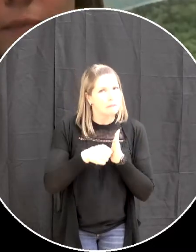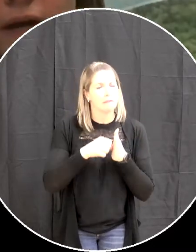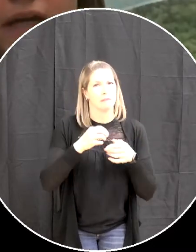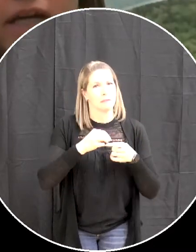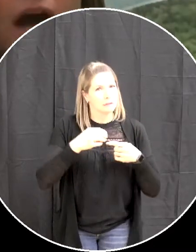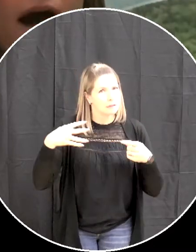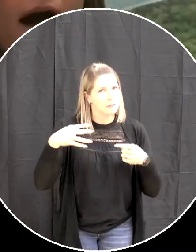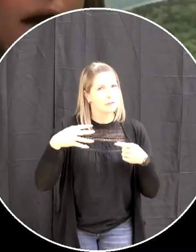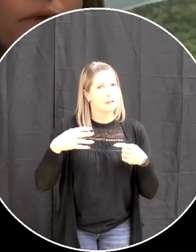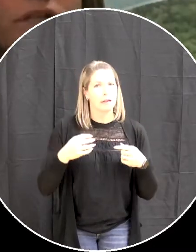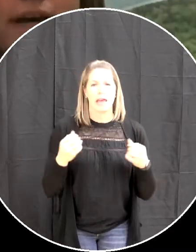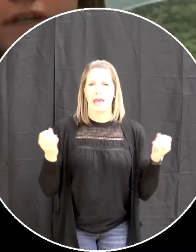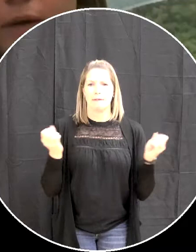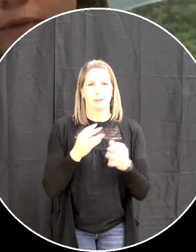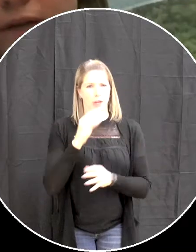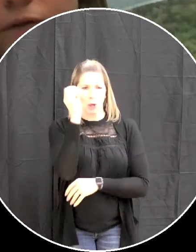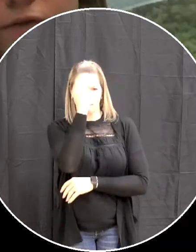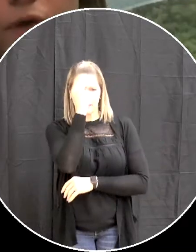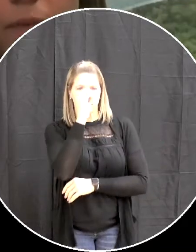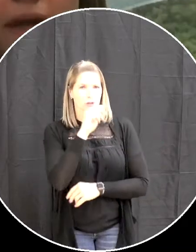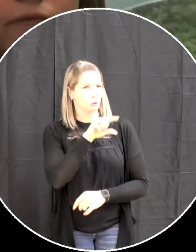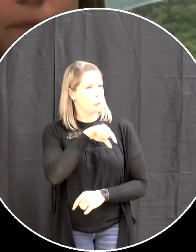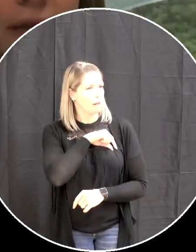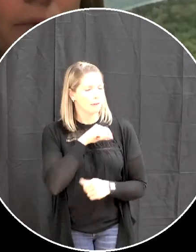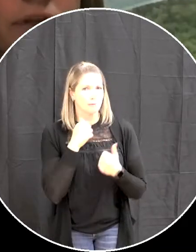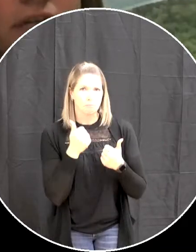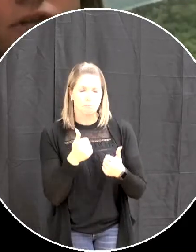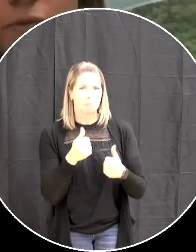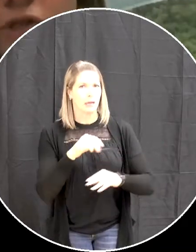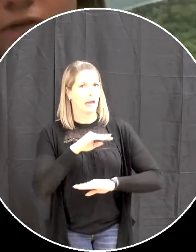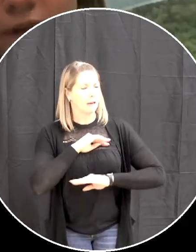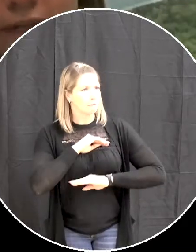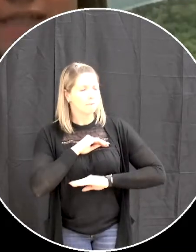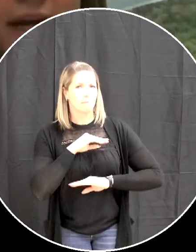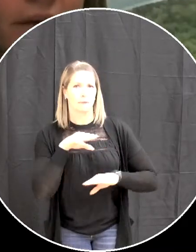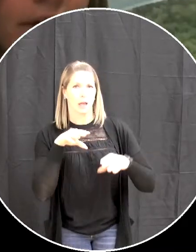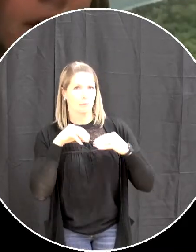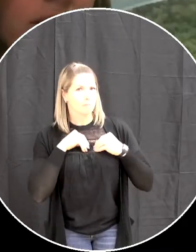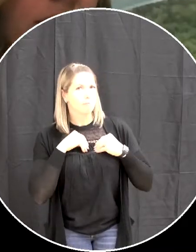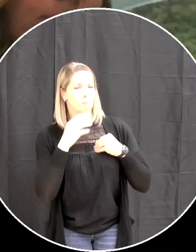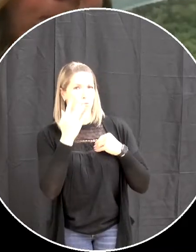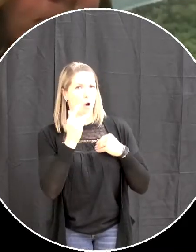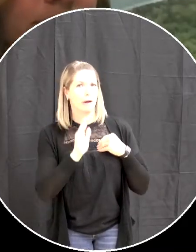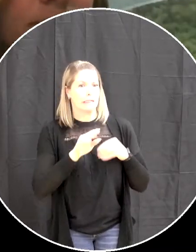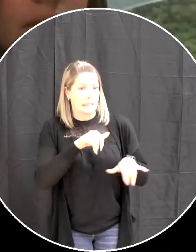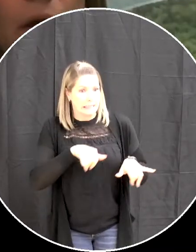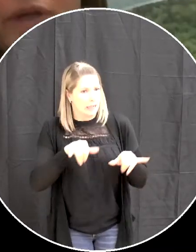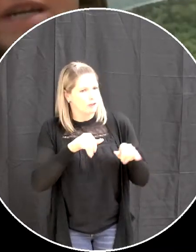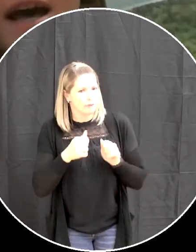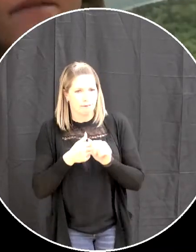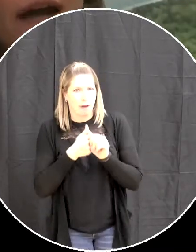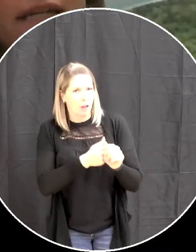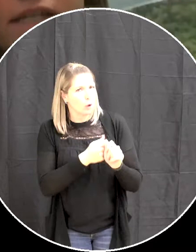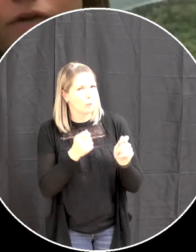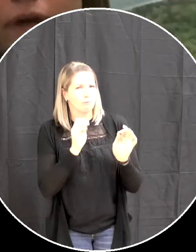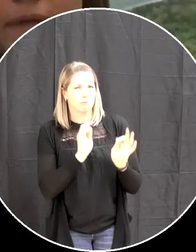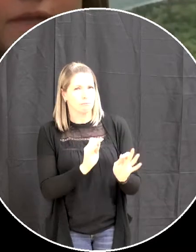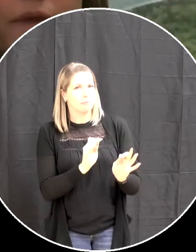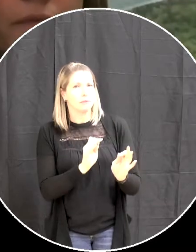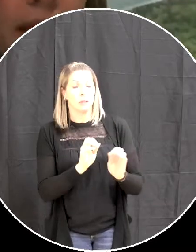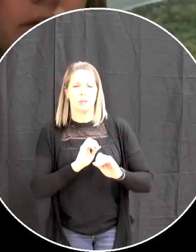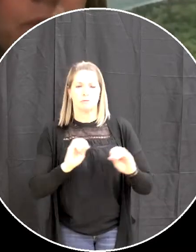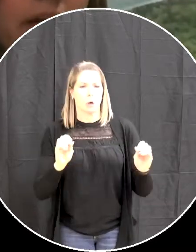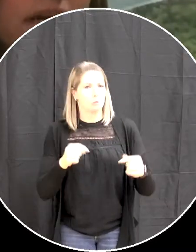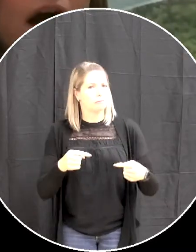unqualified opinion. We just have to complete those few remaining procedures, which are very standard in nature. We didn't have any disagreements